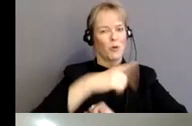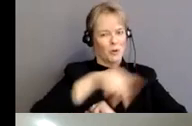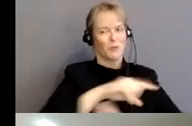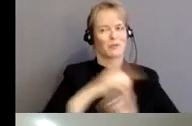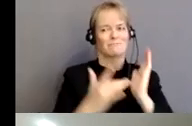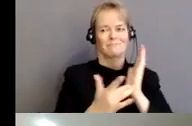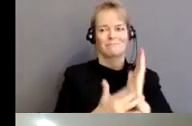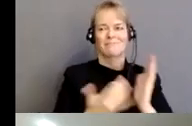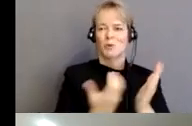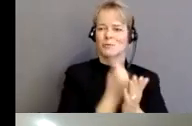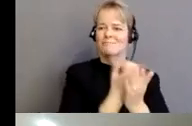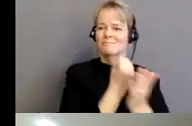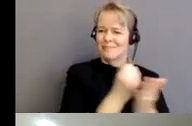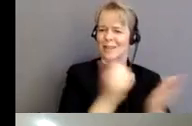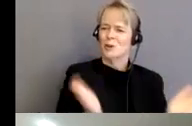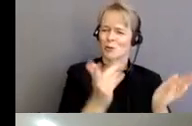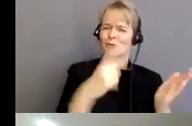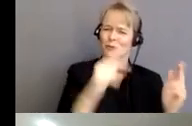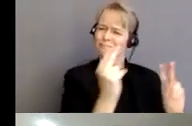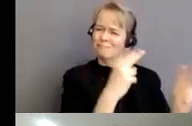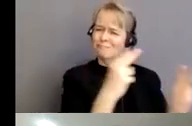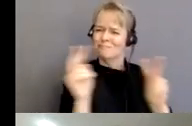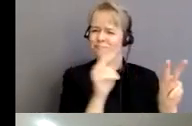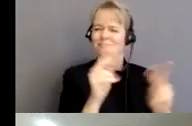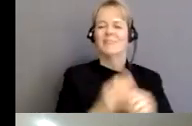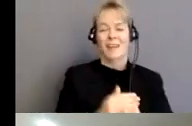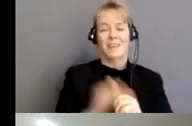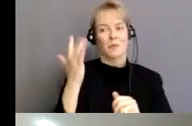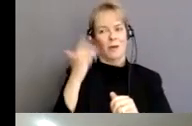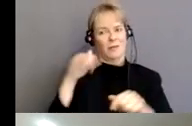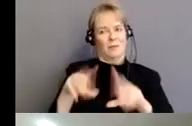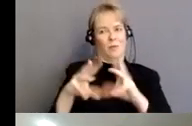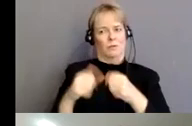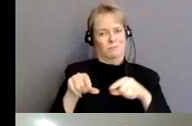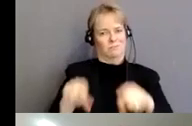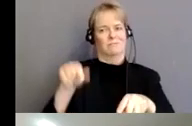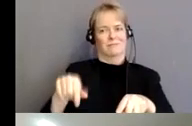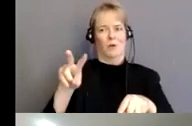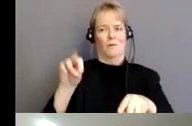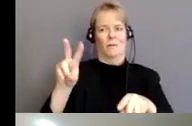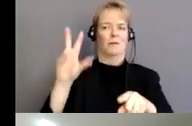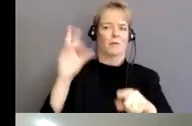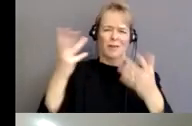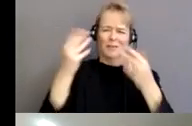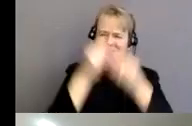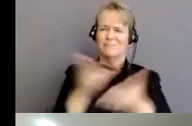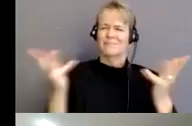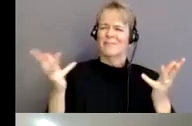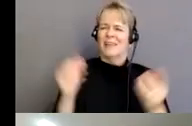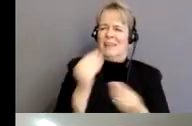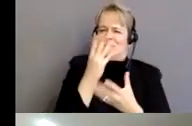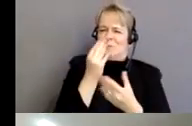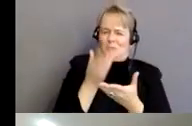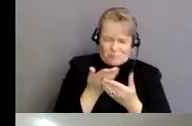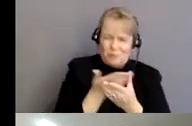that. And that's why we're doing this webinar and during the month of November, because we feel it's really important to get that information out to our